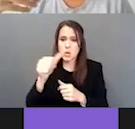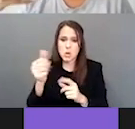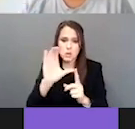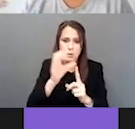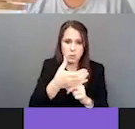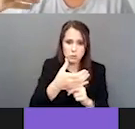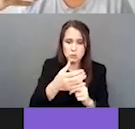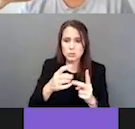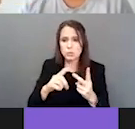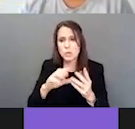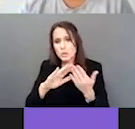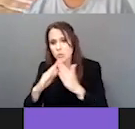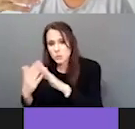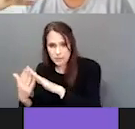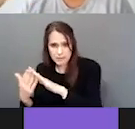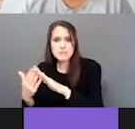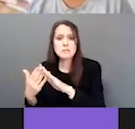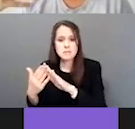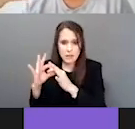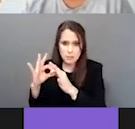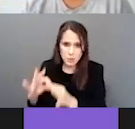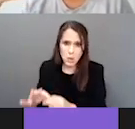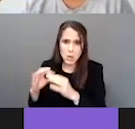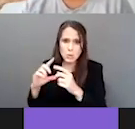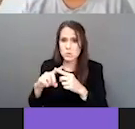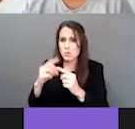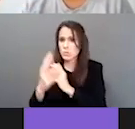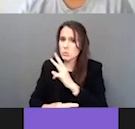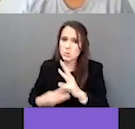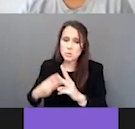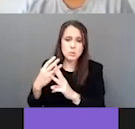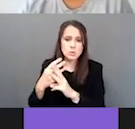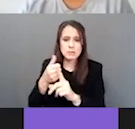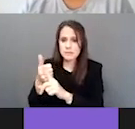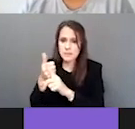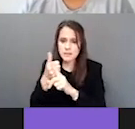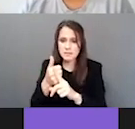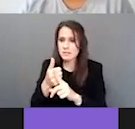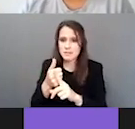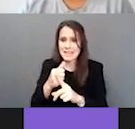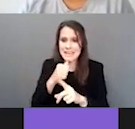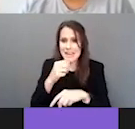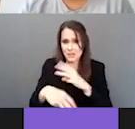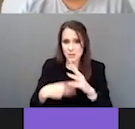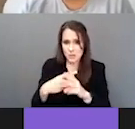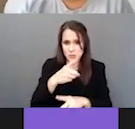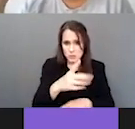cultures, communities that belong to worlds that is not the world that you belong to.